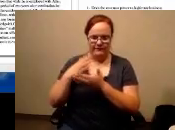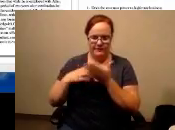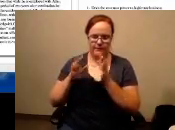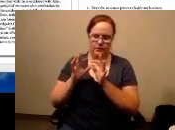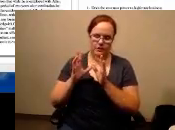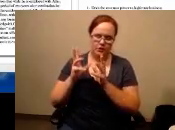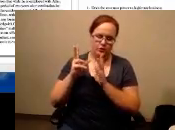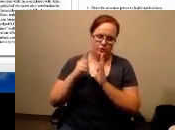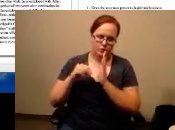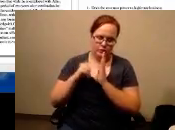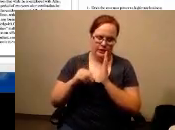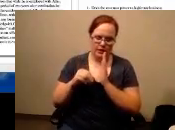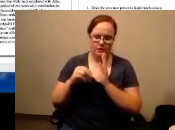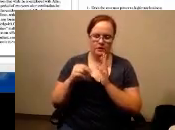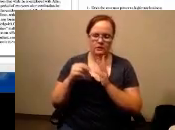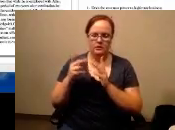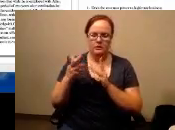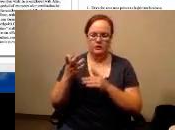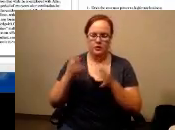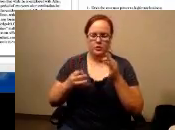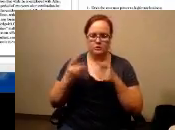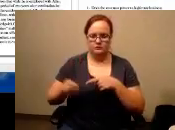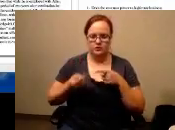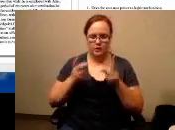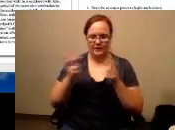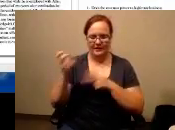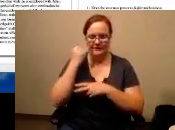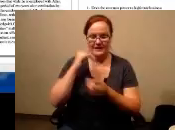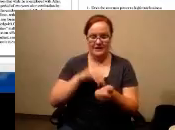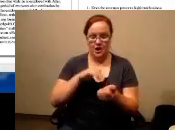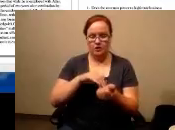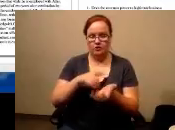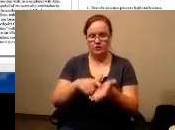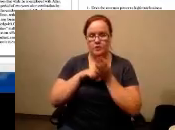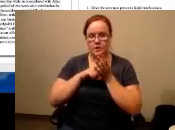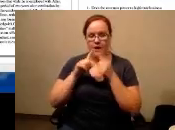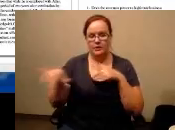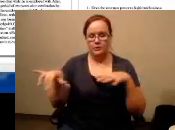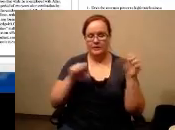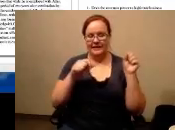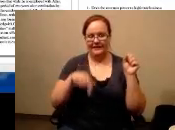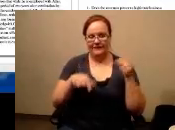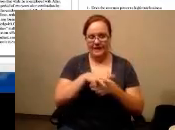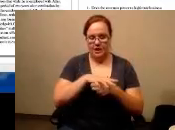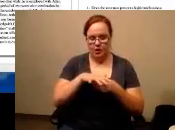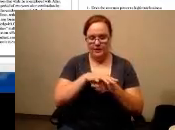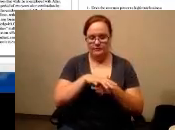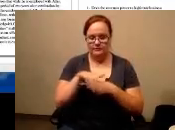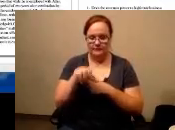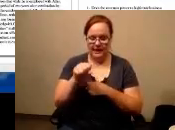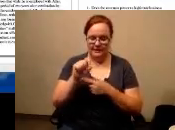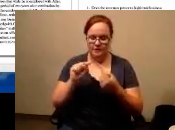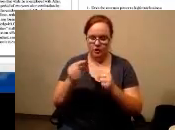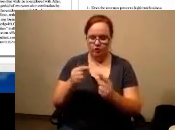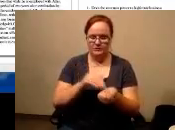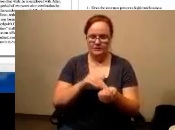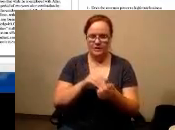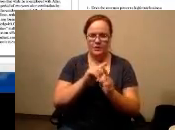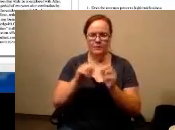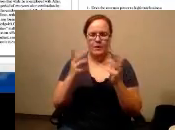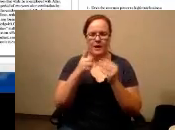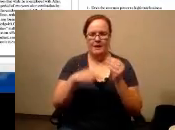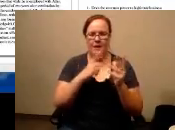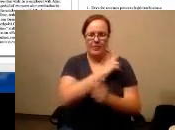where the courts have struggled with the issue. If a doctor is required to leave the area, yeah, that hurts the doctor, but what about